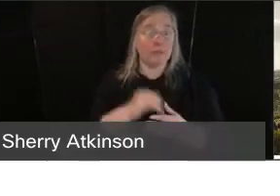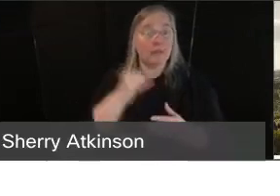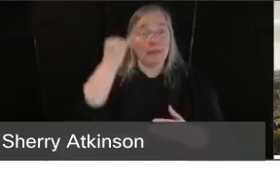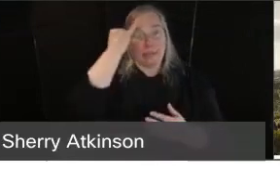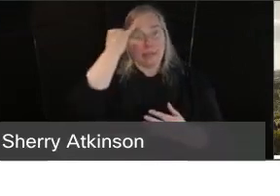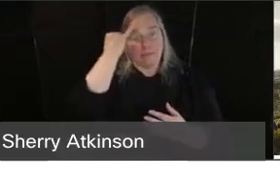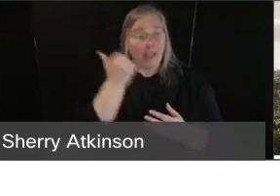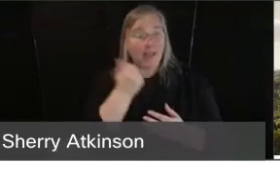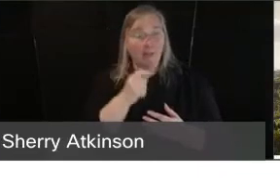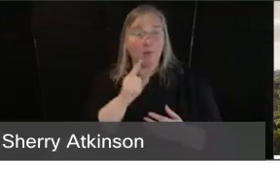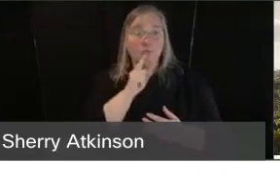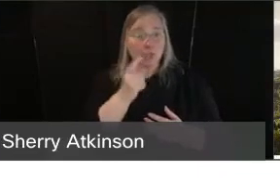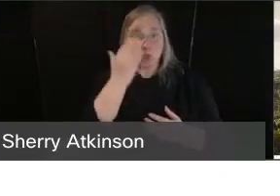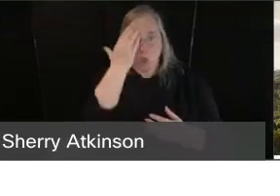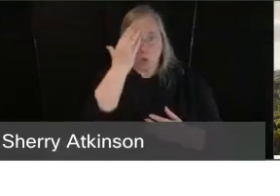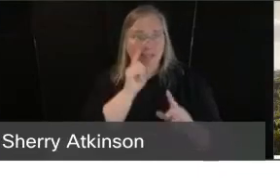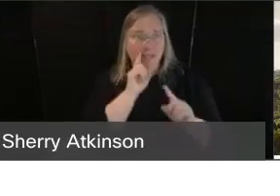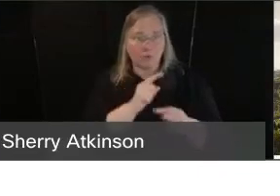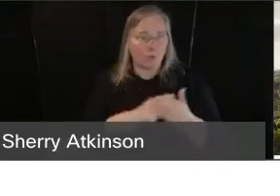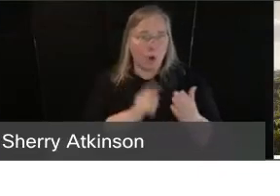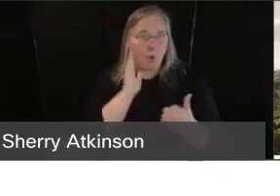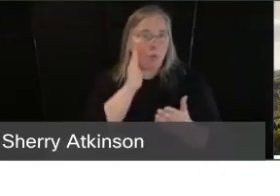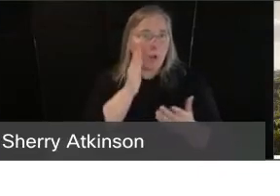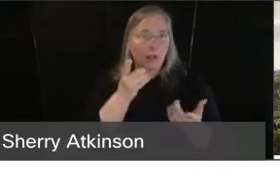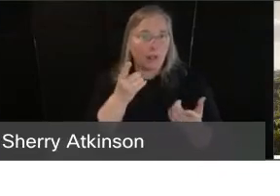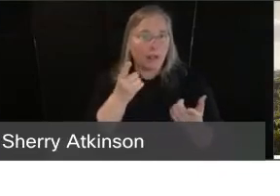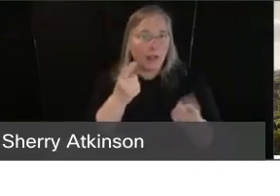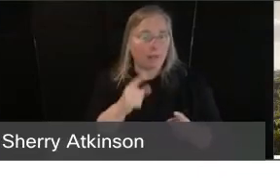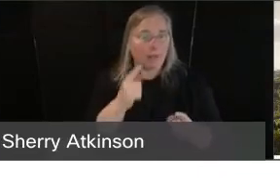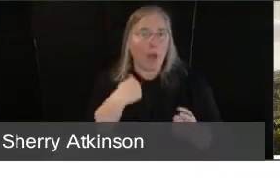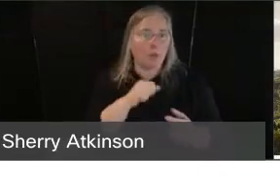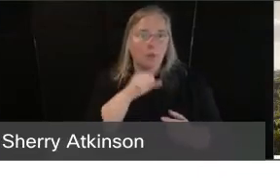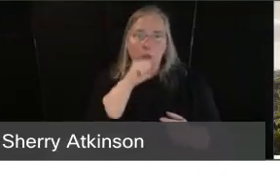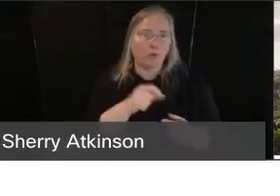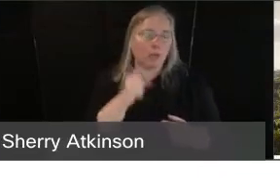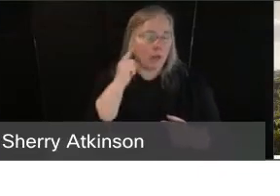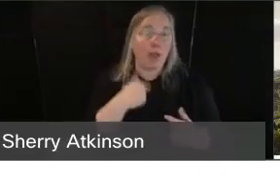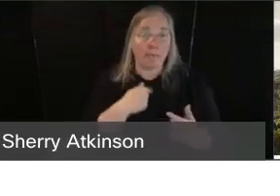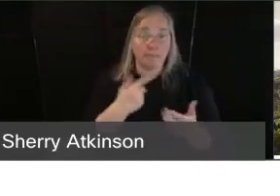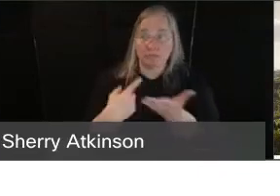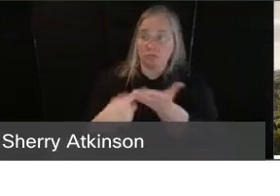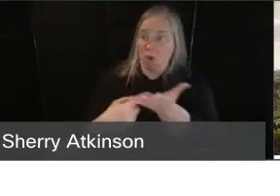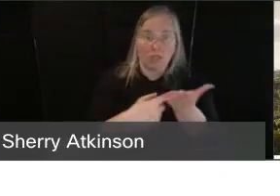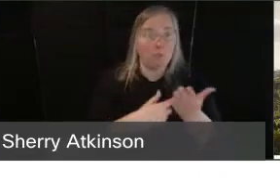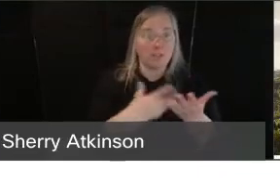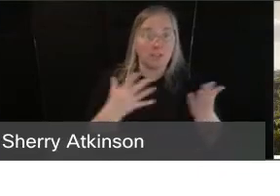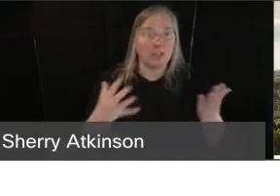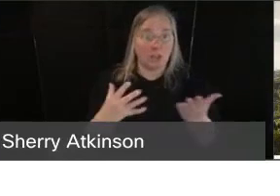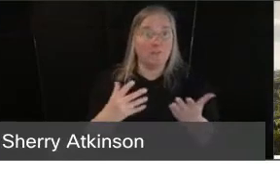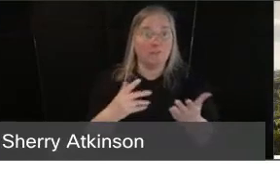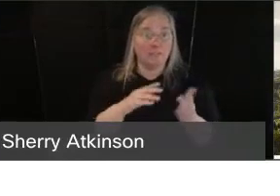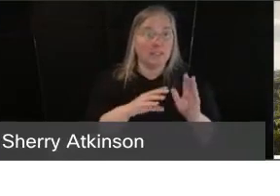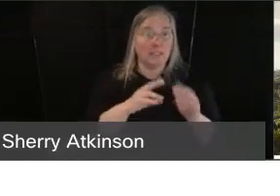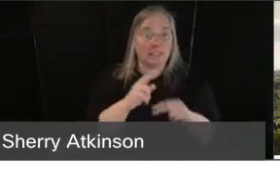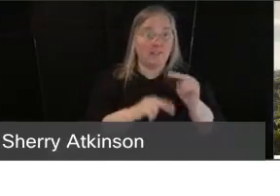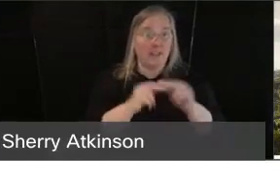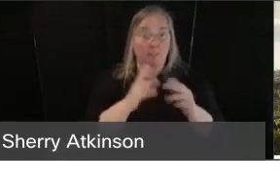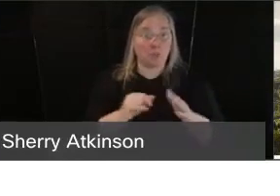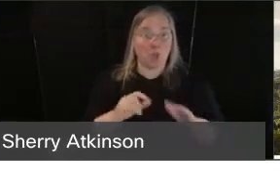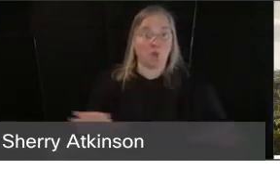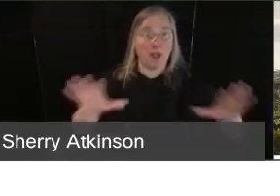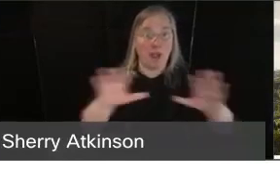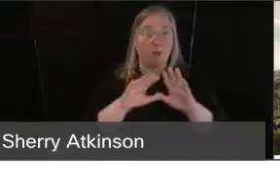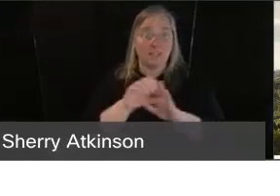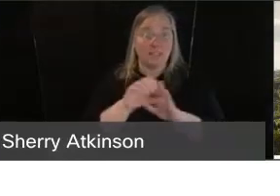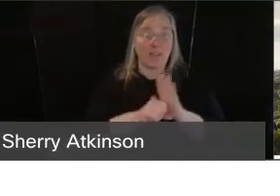really knows the answer of what's going to happen, I'd love to hear it. I've been talking to a lot of developers around the state, and I've heard, very smart, very